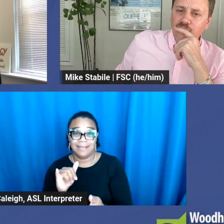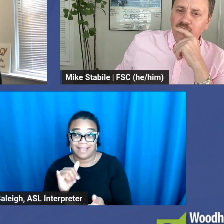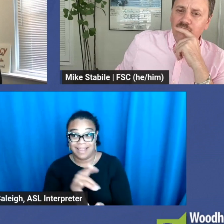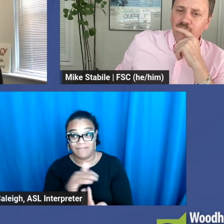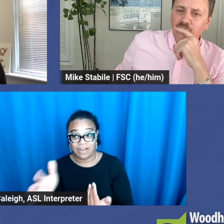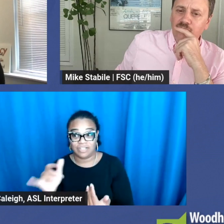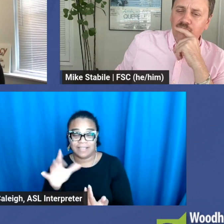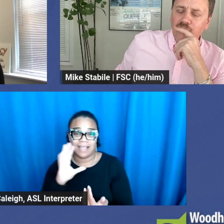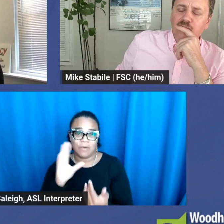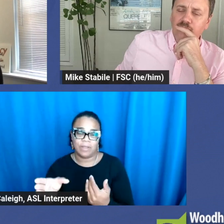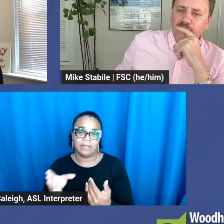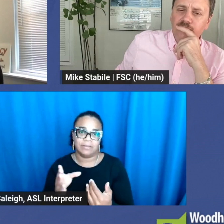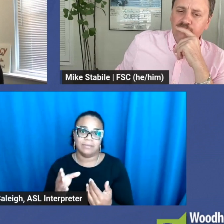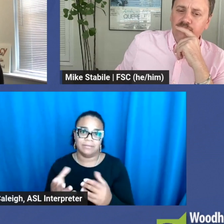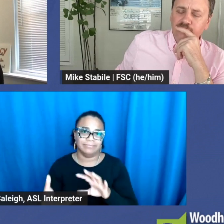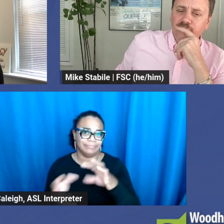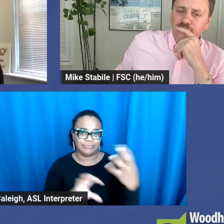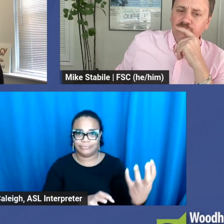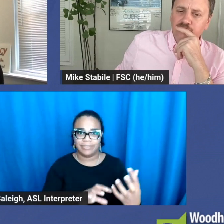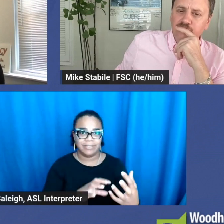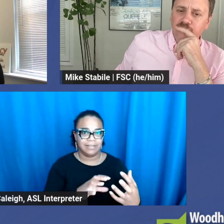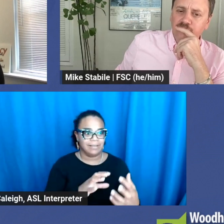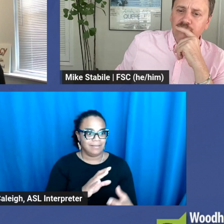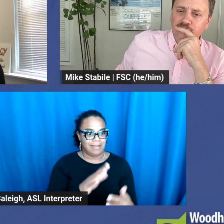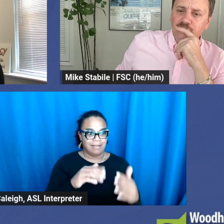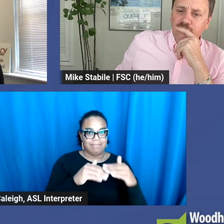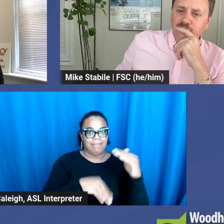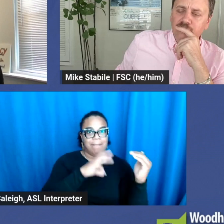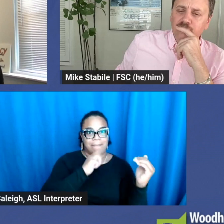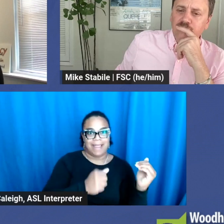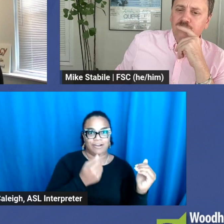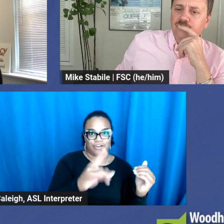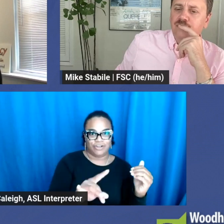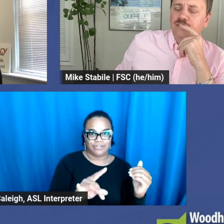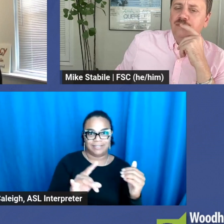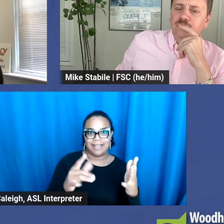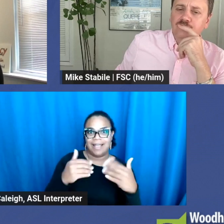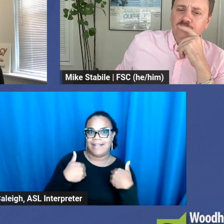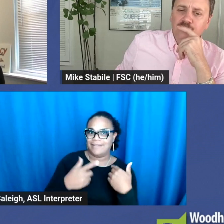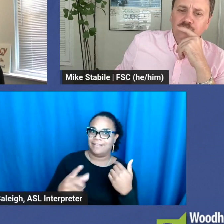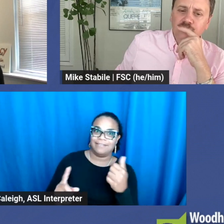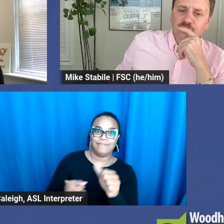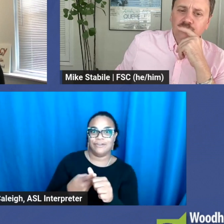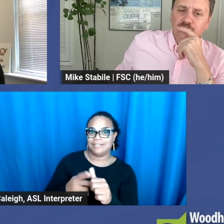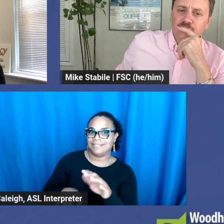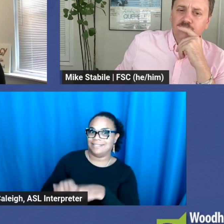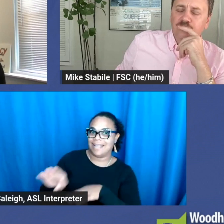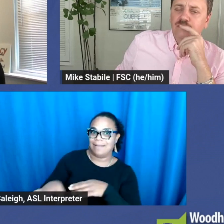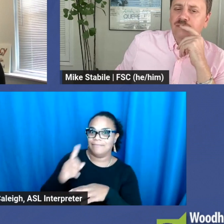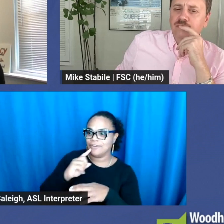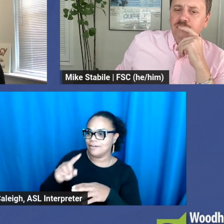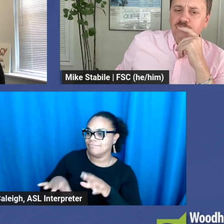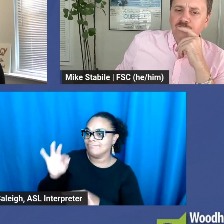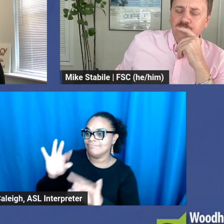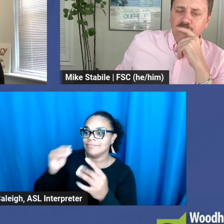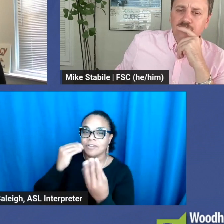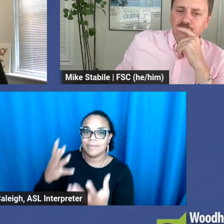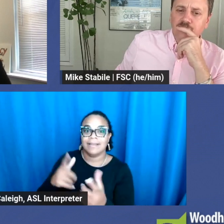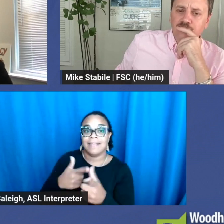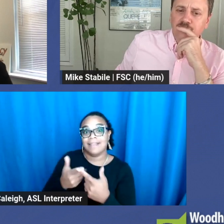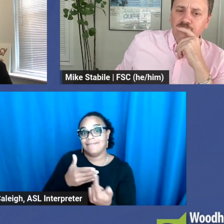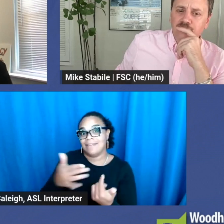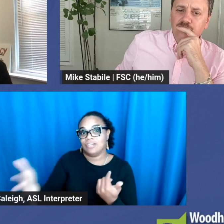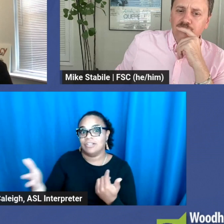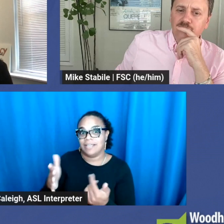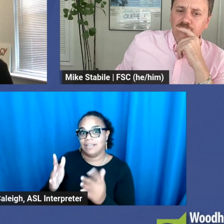taking some of those first steps to understanding their own mental health issues, to finding people who they can talk to about them, and to ultimately reaching out for the help that they need.